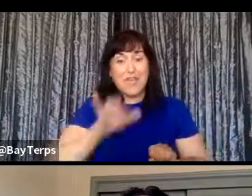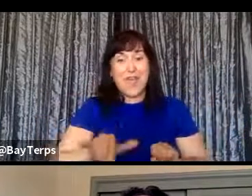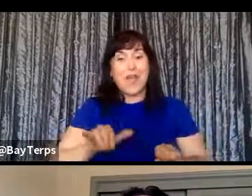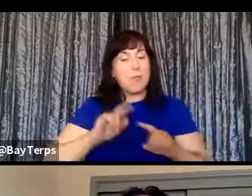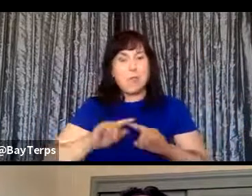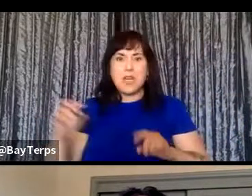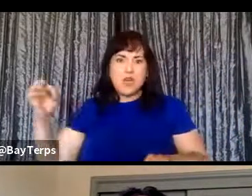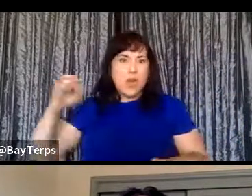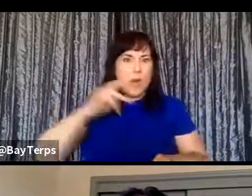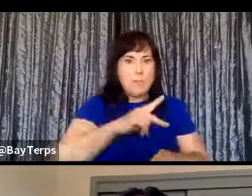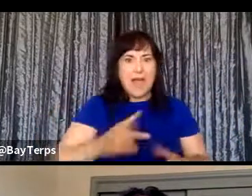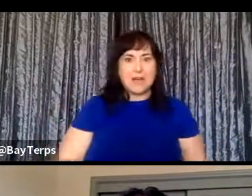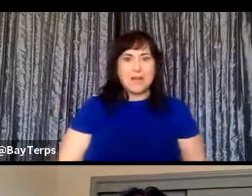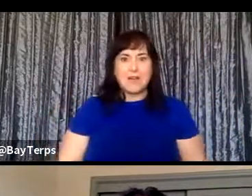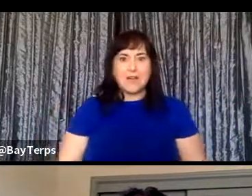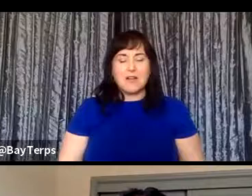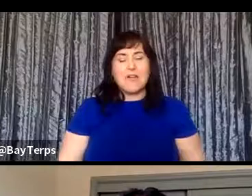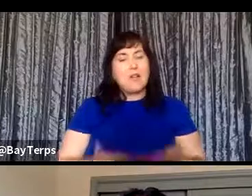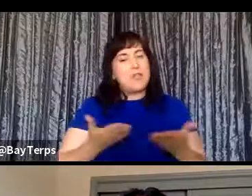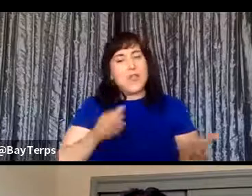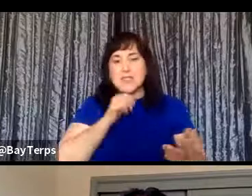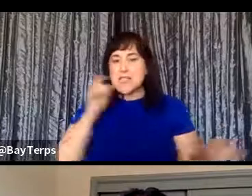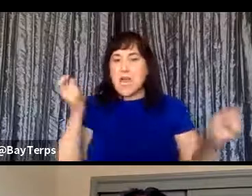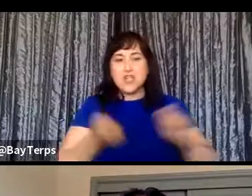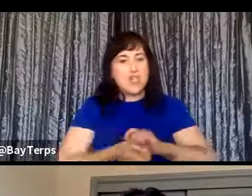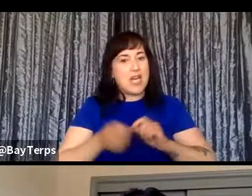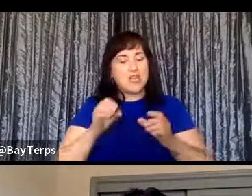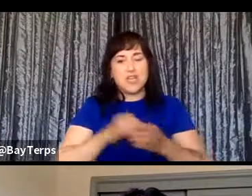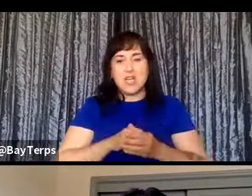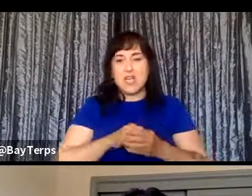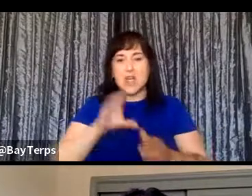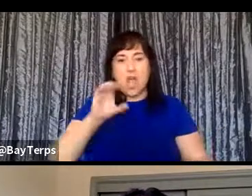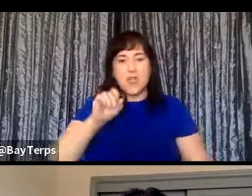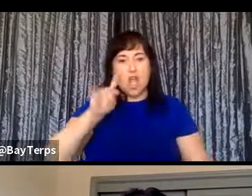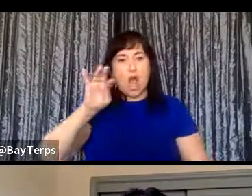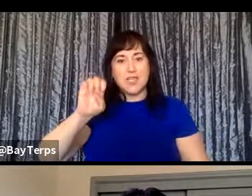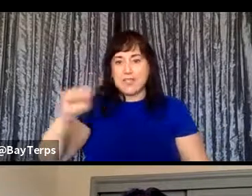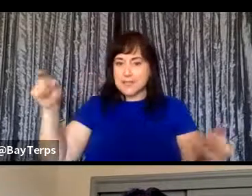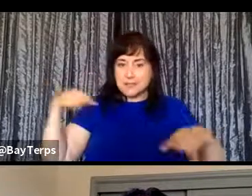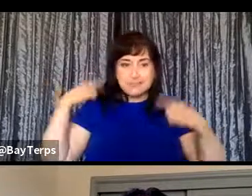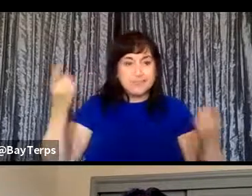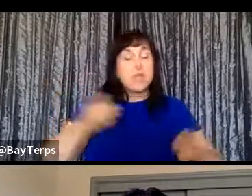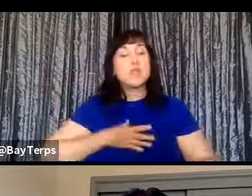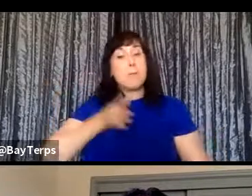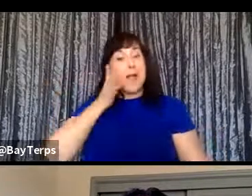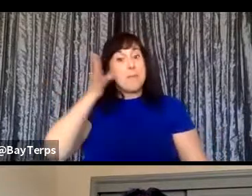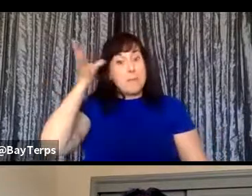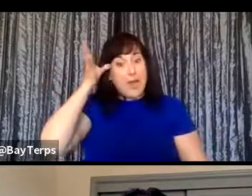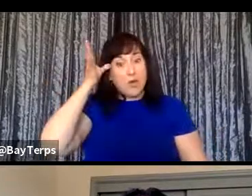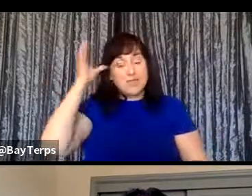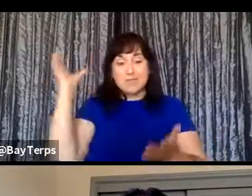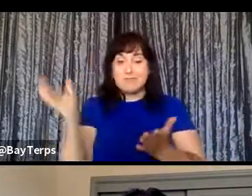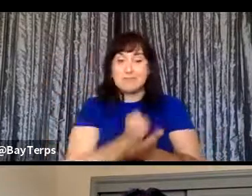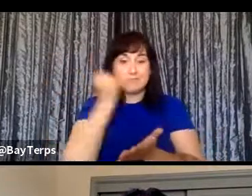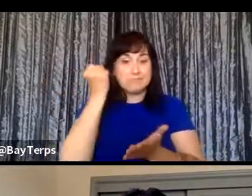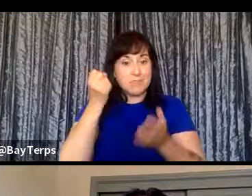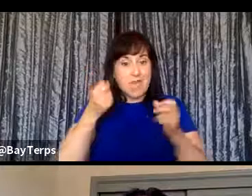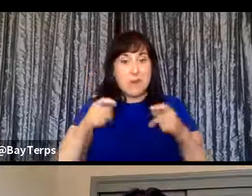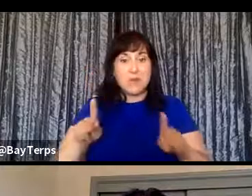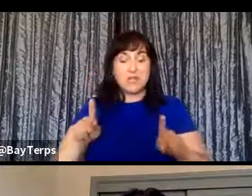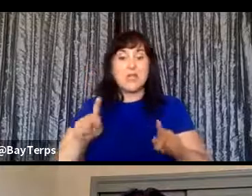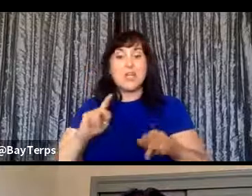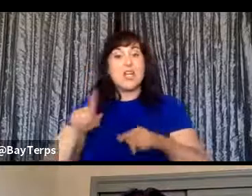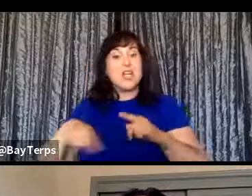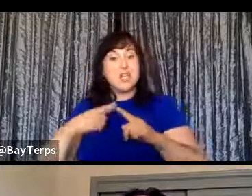and end-all. Things hadn't changed in the colonies. And so my parents took the opportunity to literally go back in these troop ships when they were